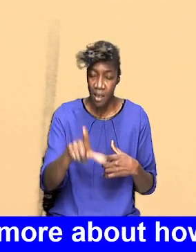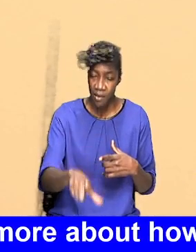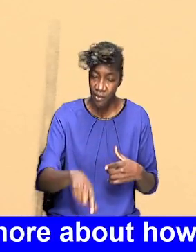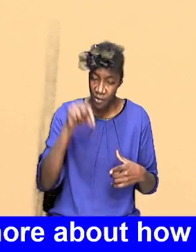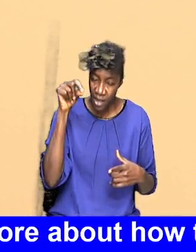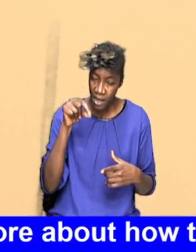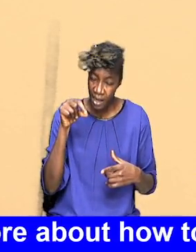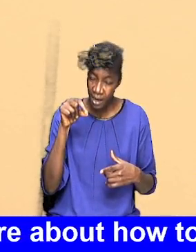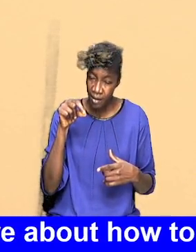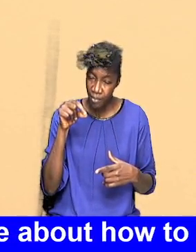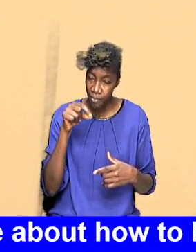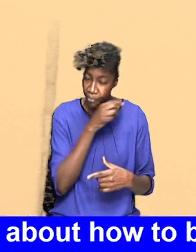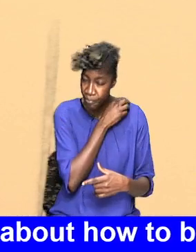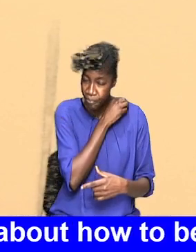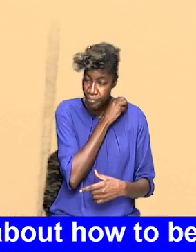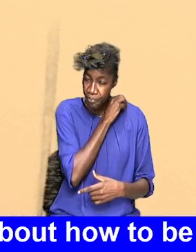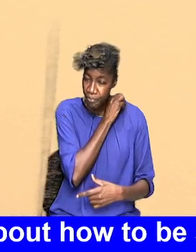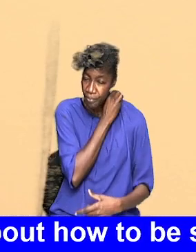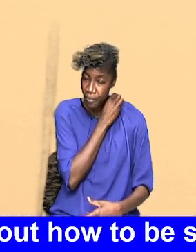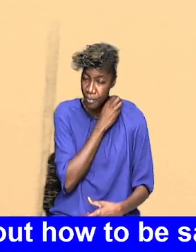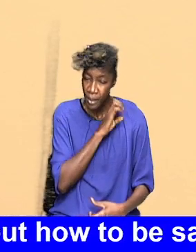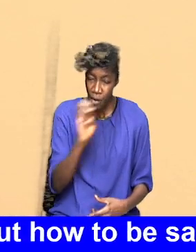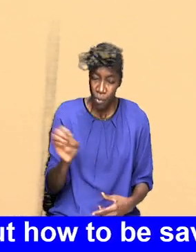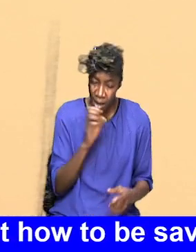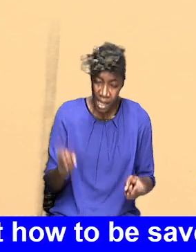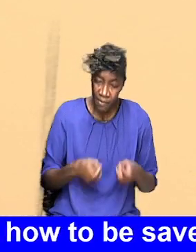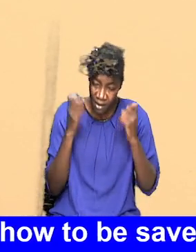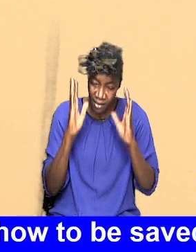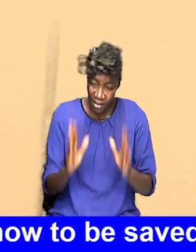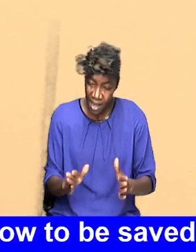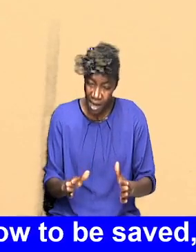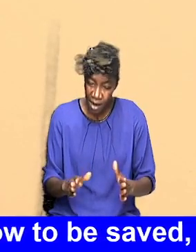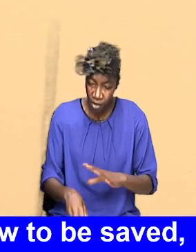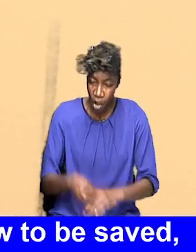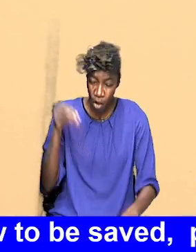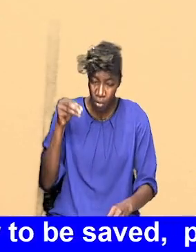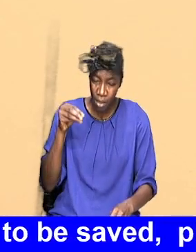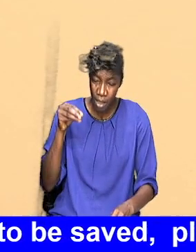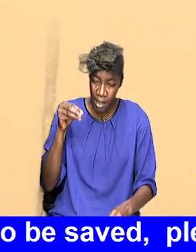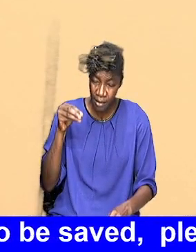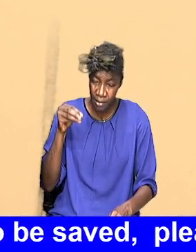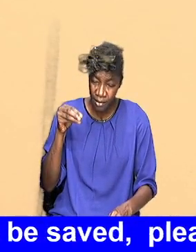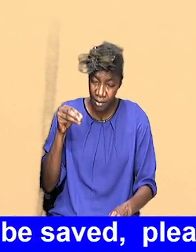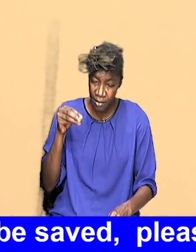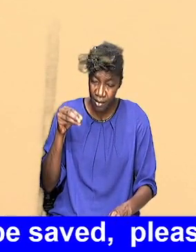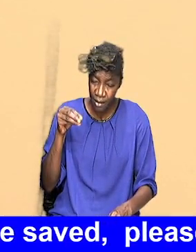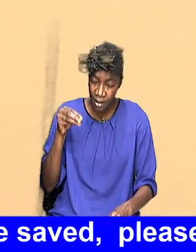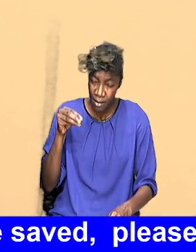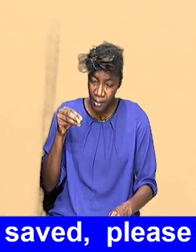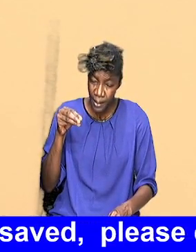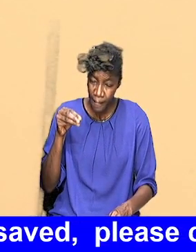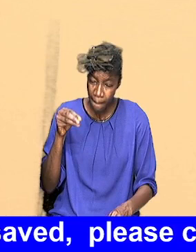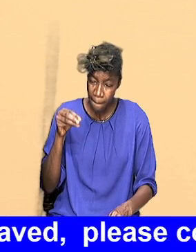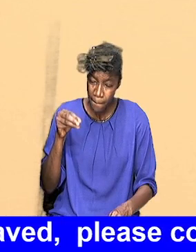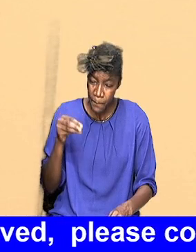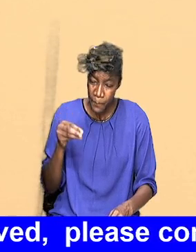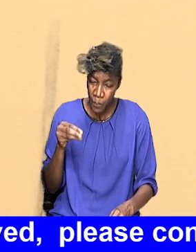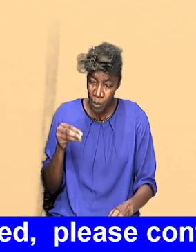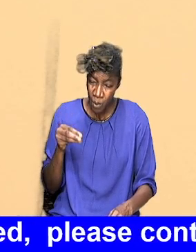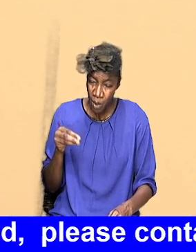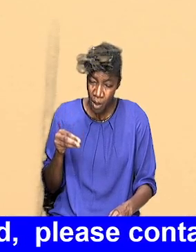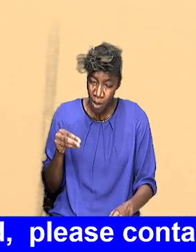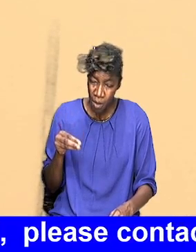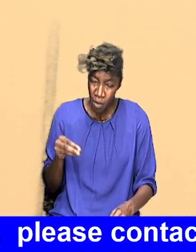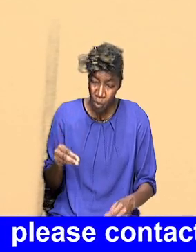fit, amen, that while we were even sinners, while we were outcasts, hashobo, while we were not